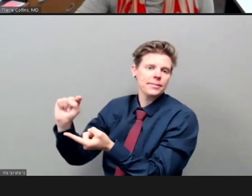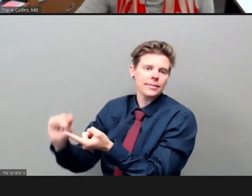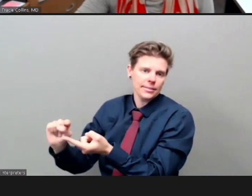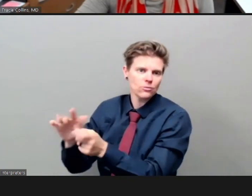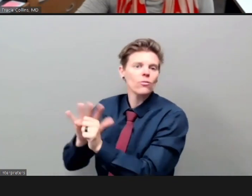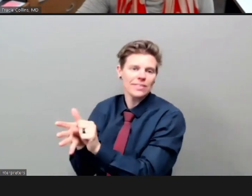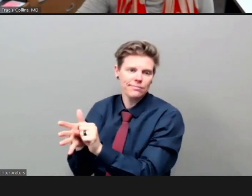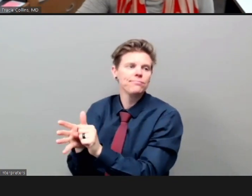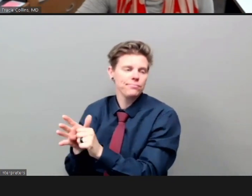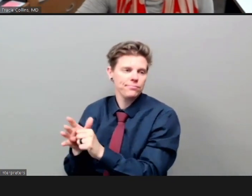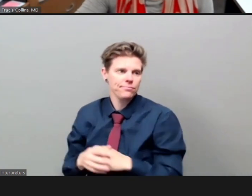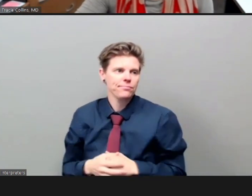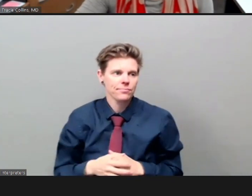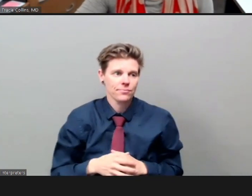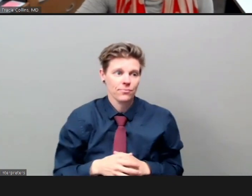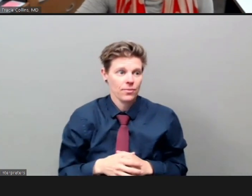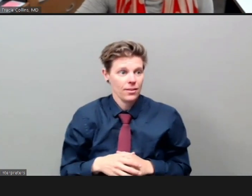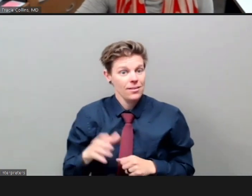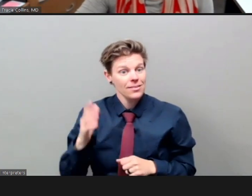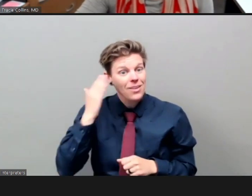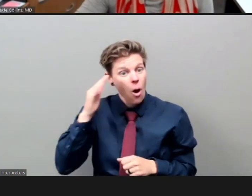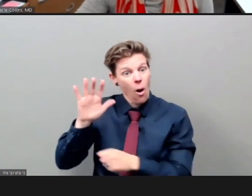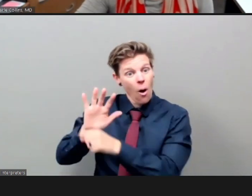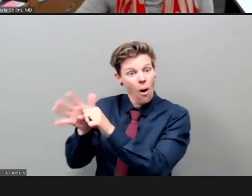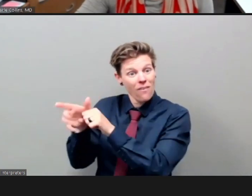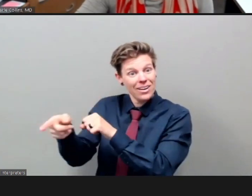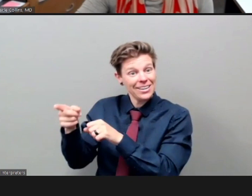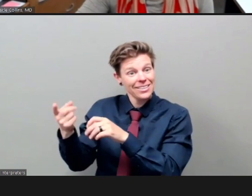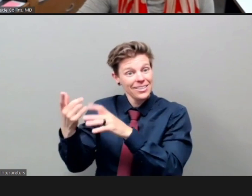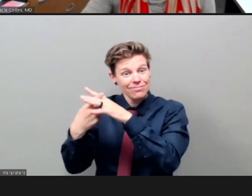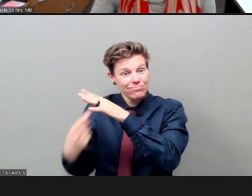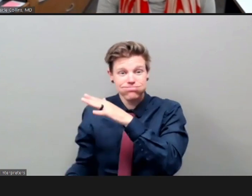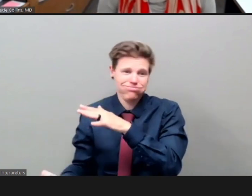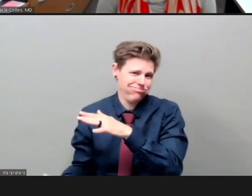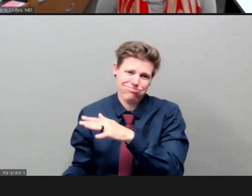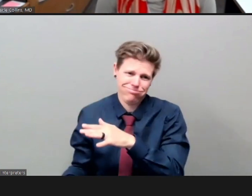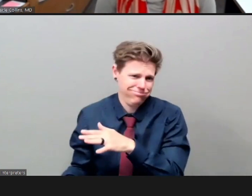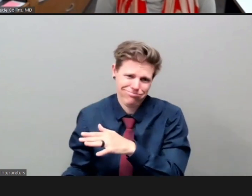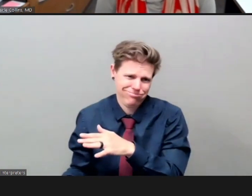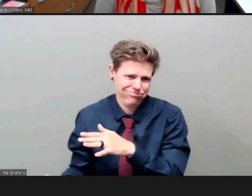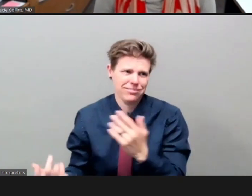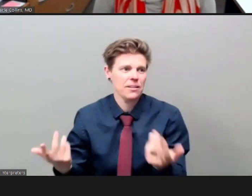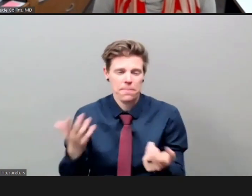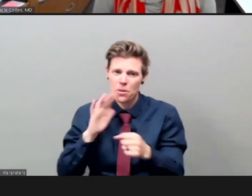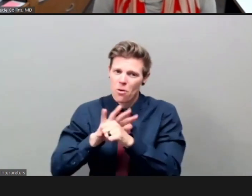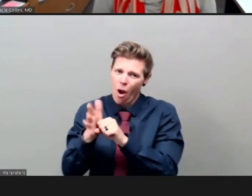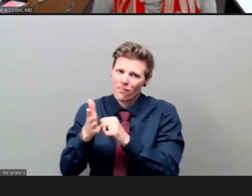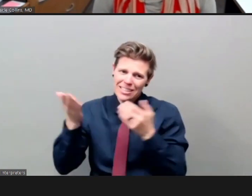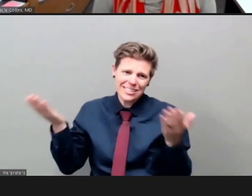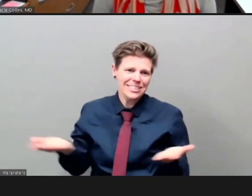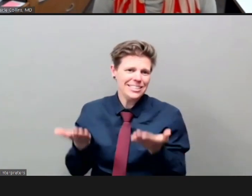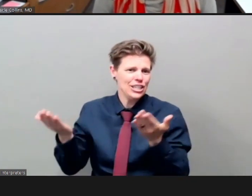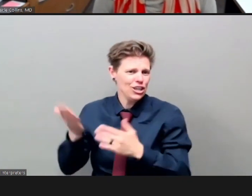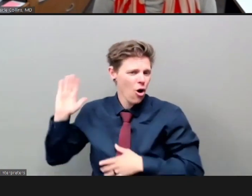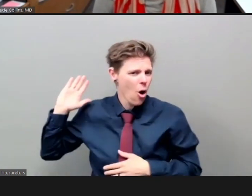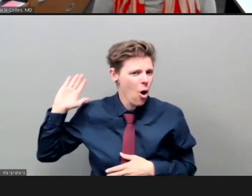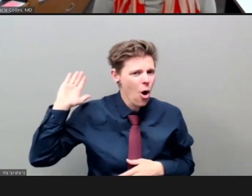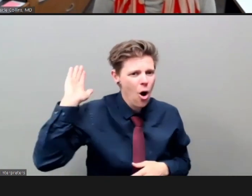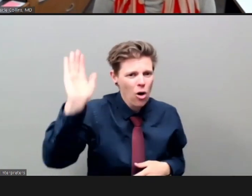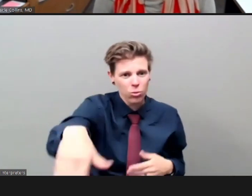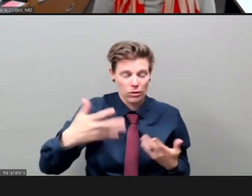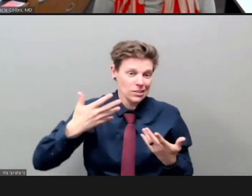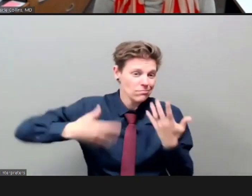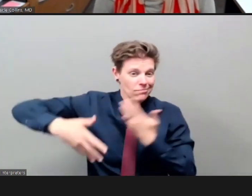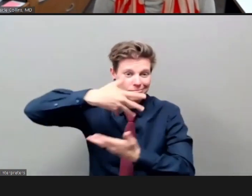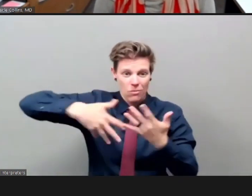will never disappear. It is with us forever. It is how we keep